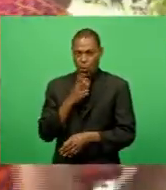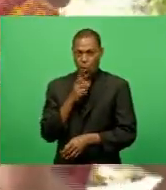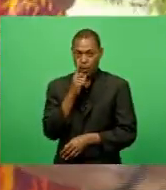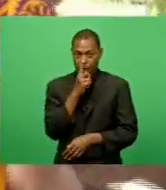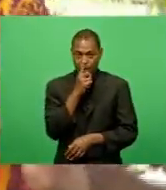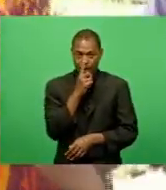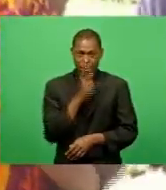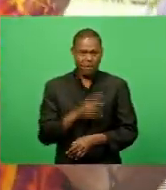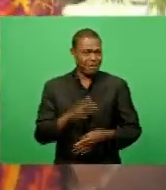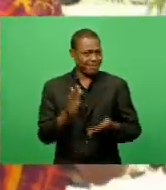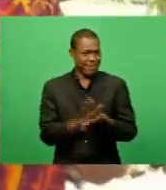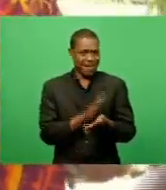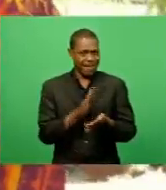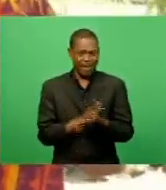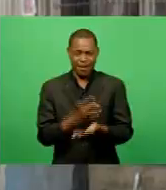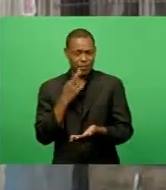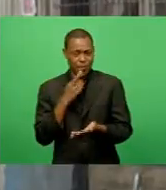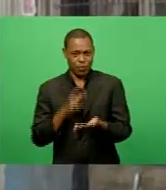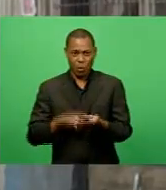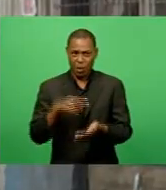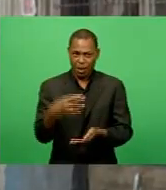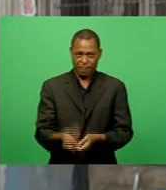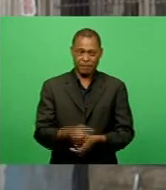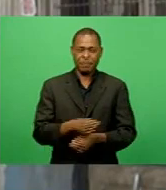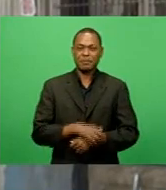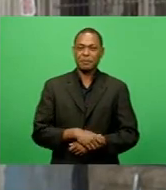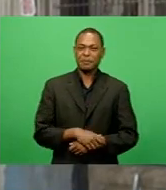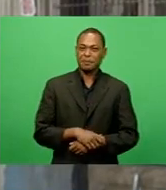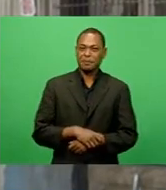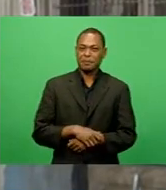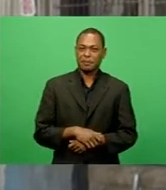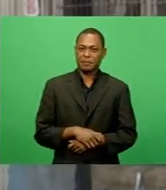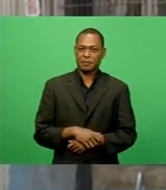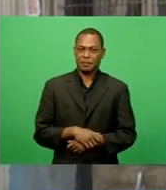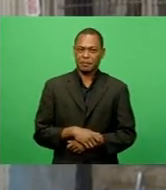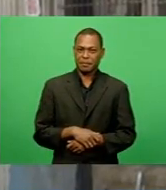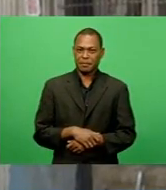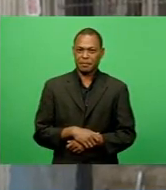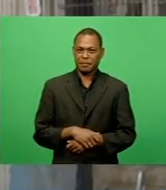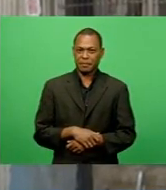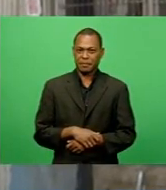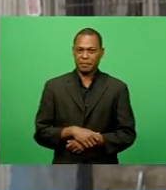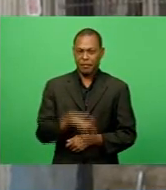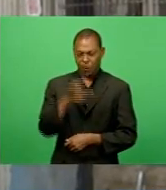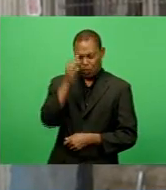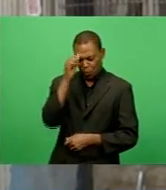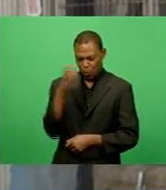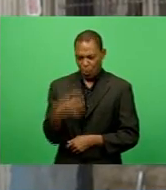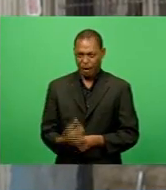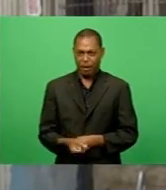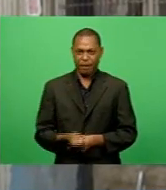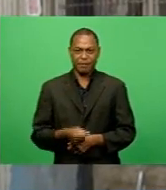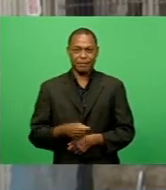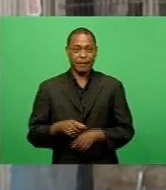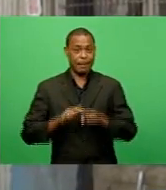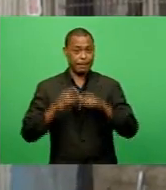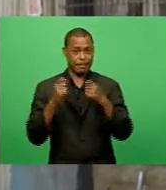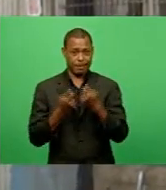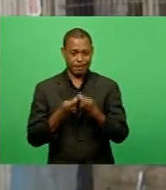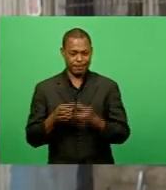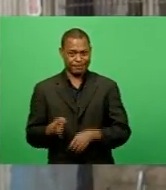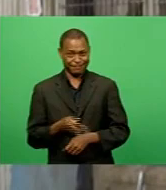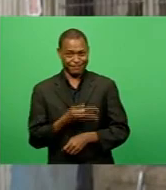in from the country's largest care home. And I know there is a team that is working together in unity to make